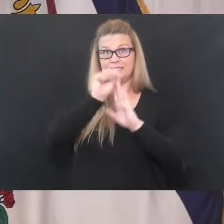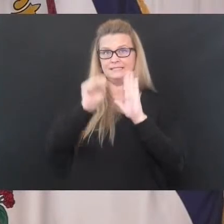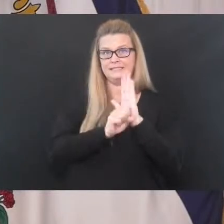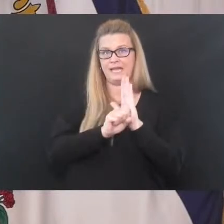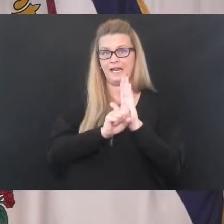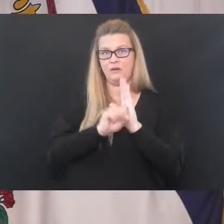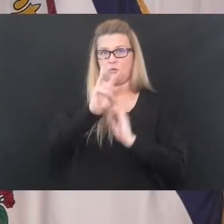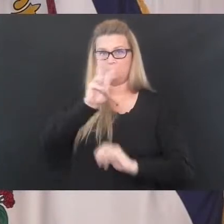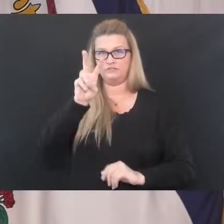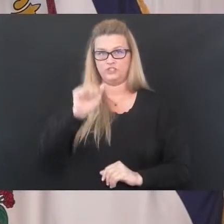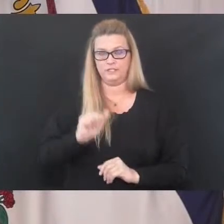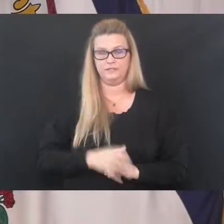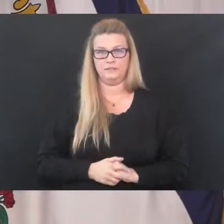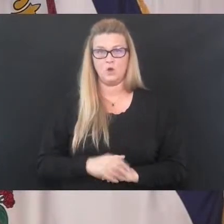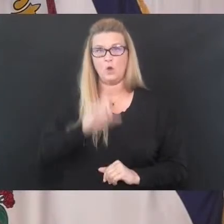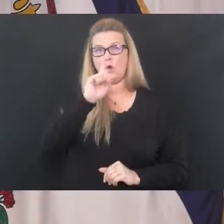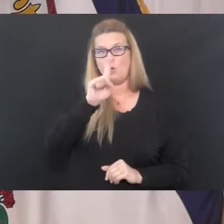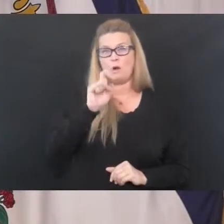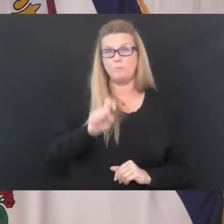Virginia.